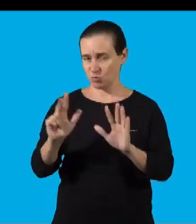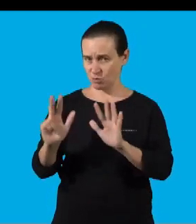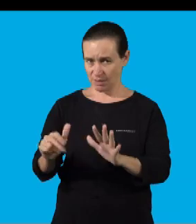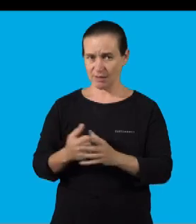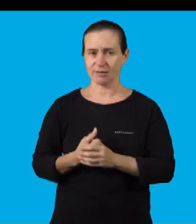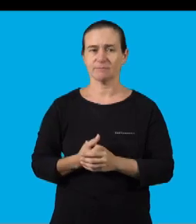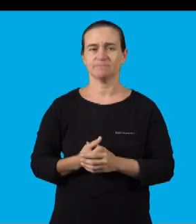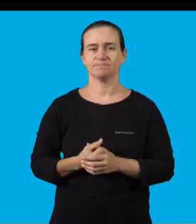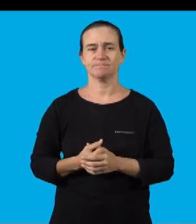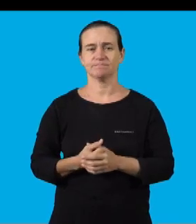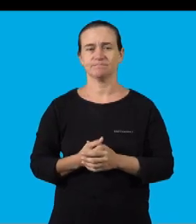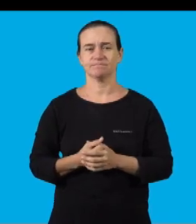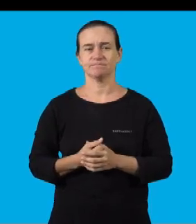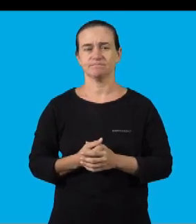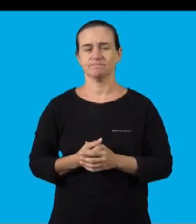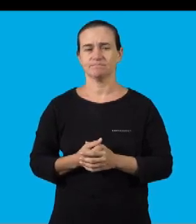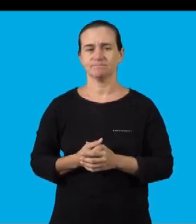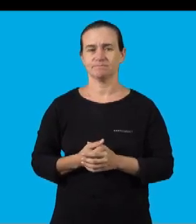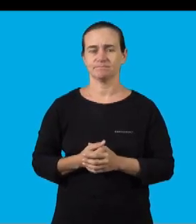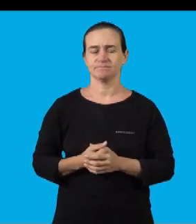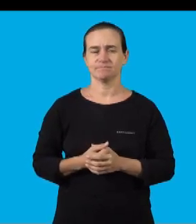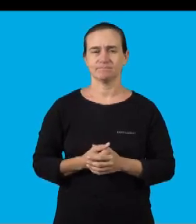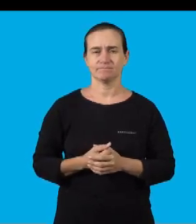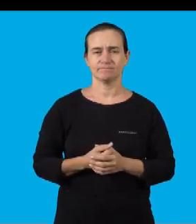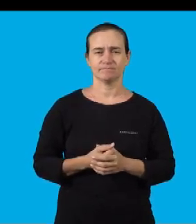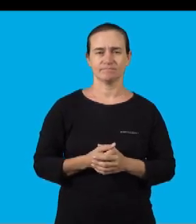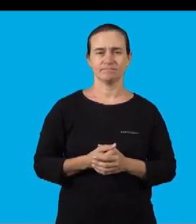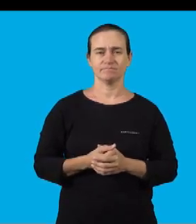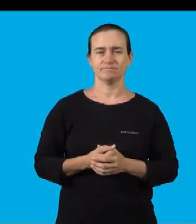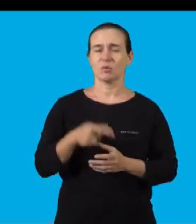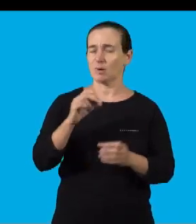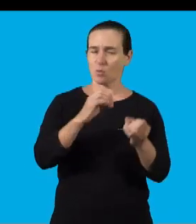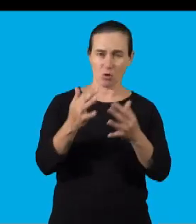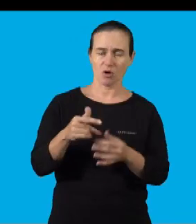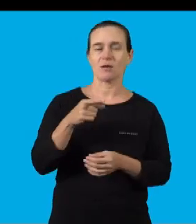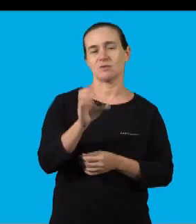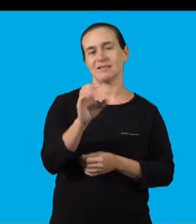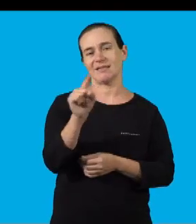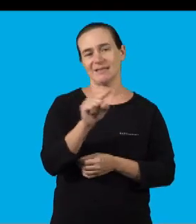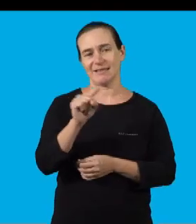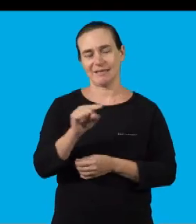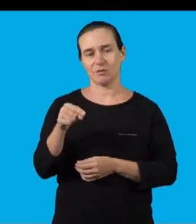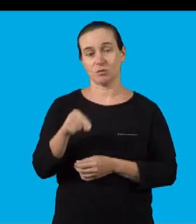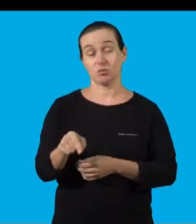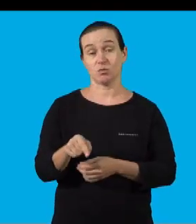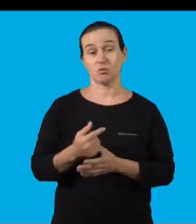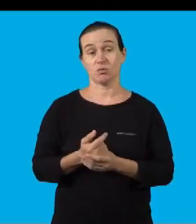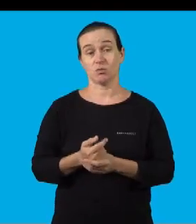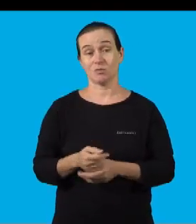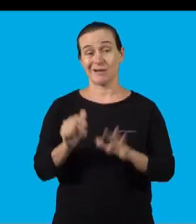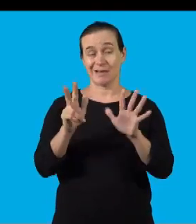c, that is going to be equals to 8. And when we say c, we're going to say c is equals to